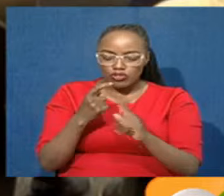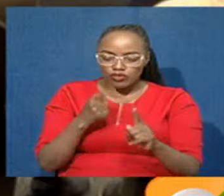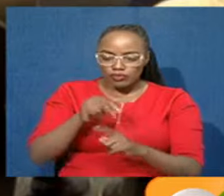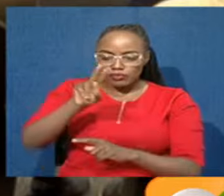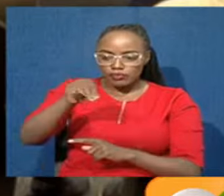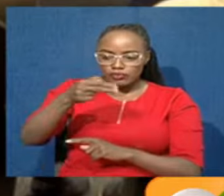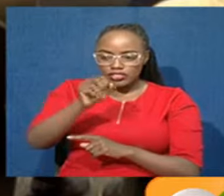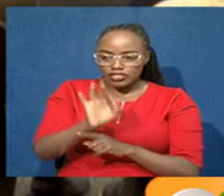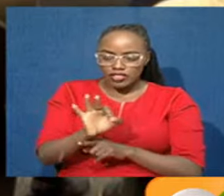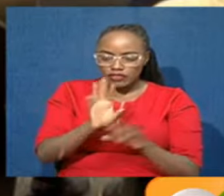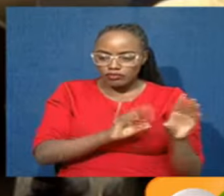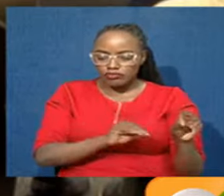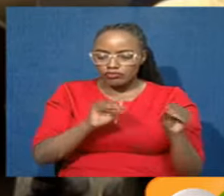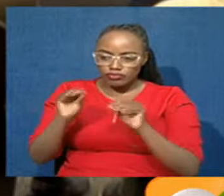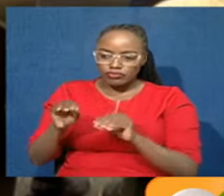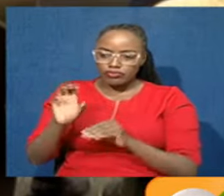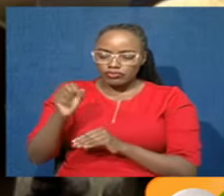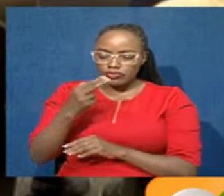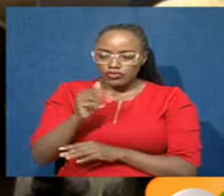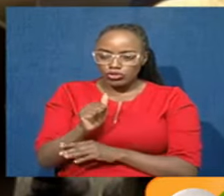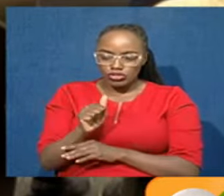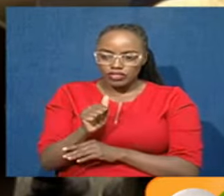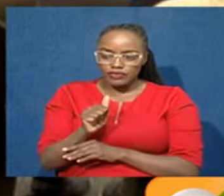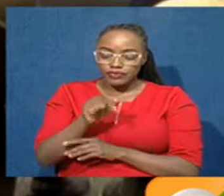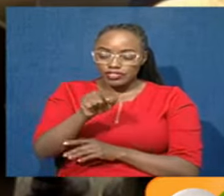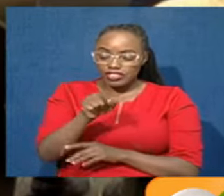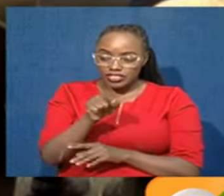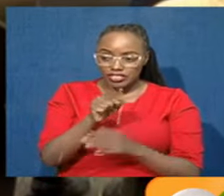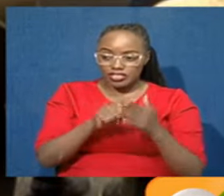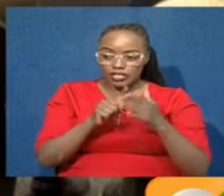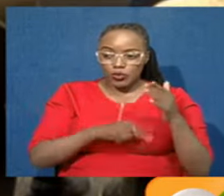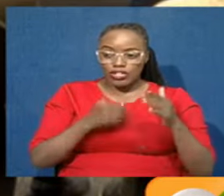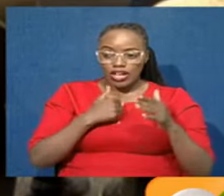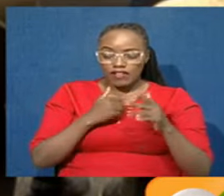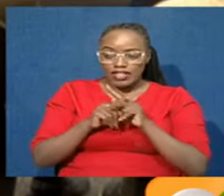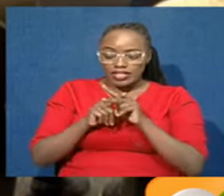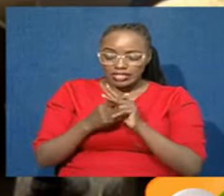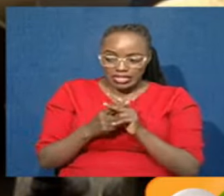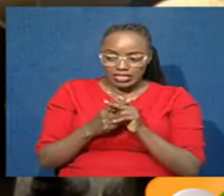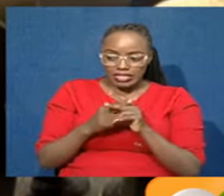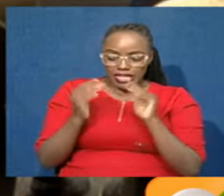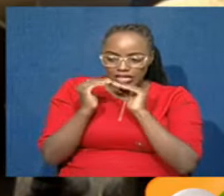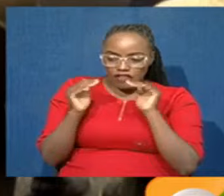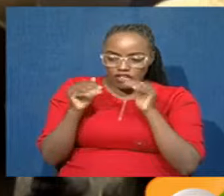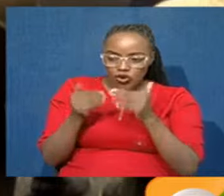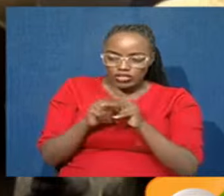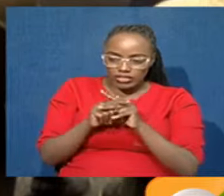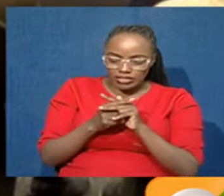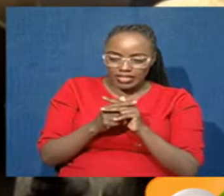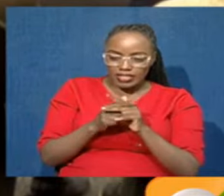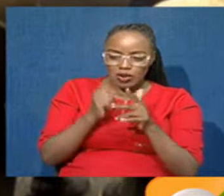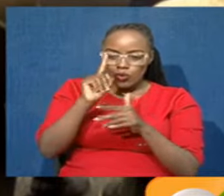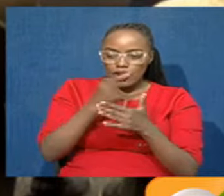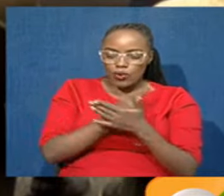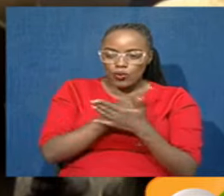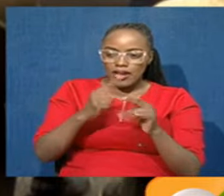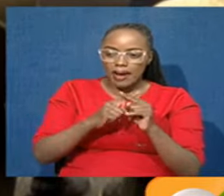NHIF to SHA. That is, you know, in the initial stages, the initial 1 week.